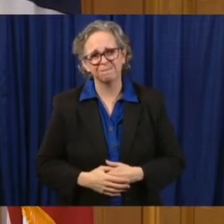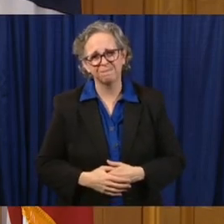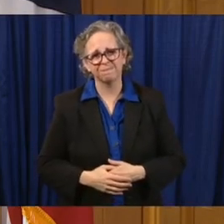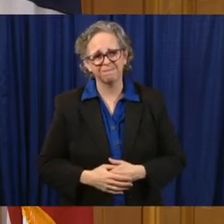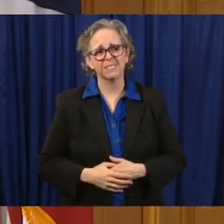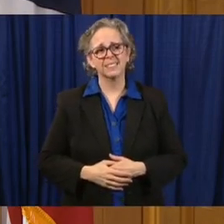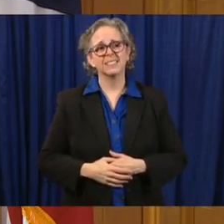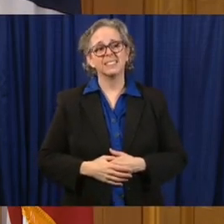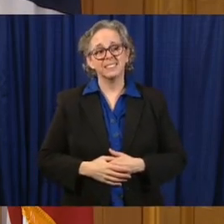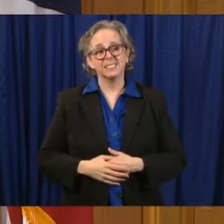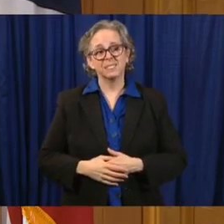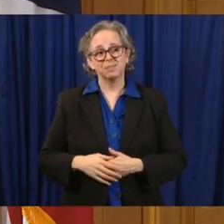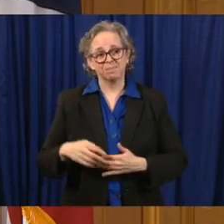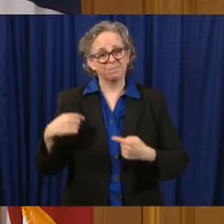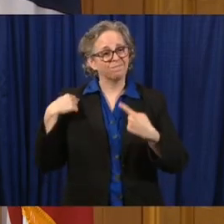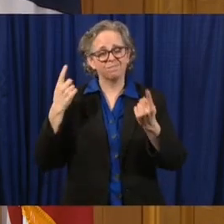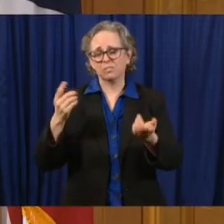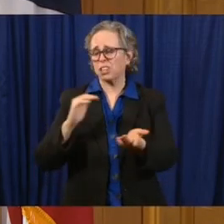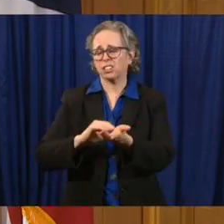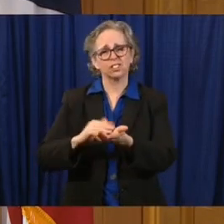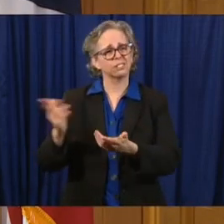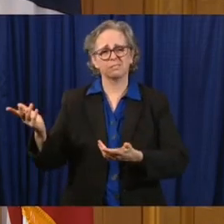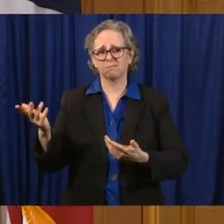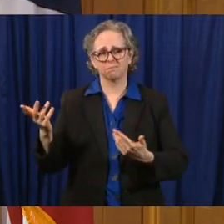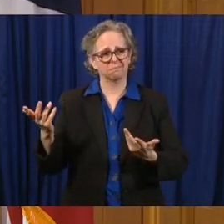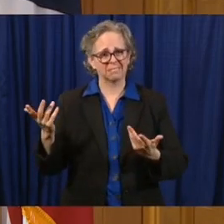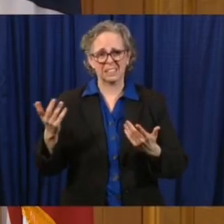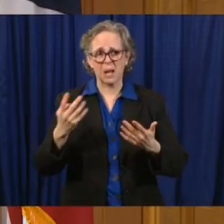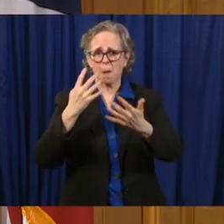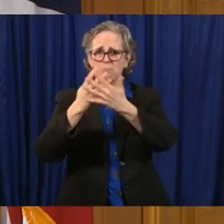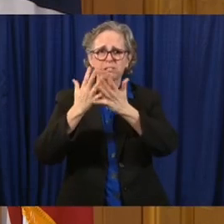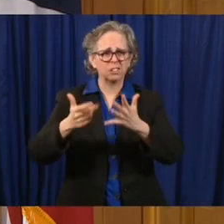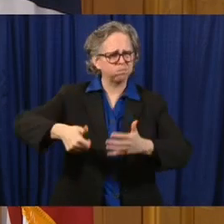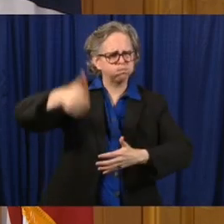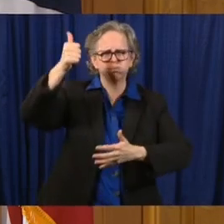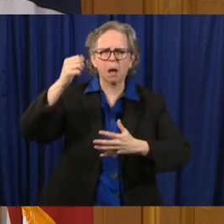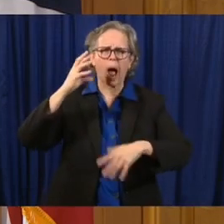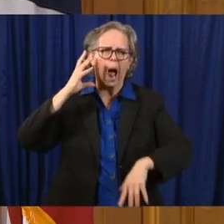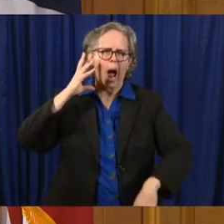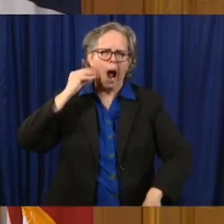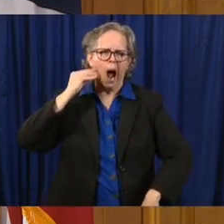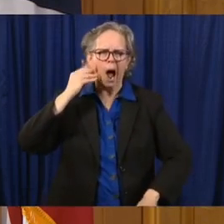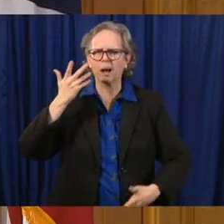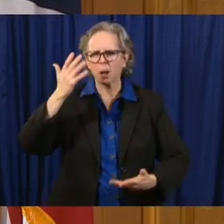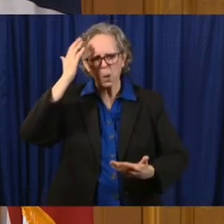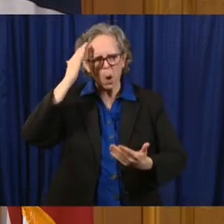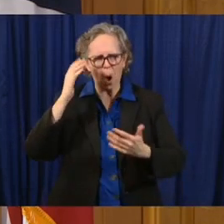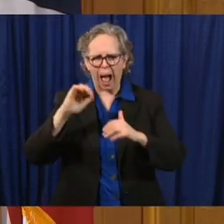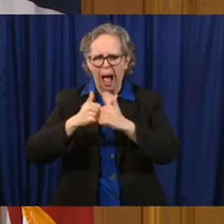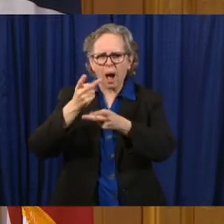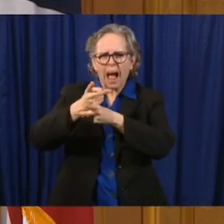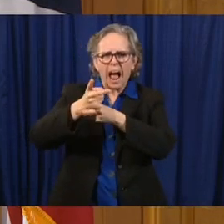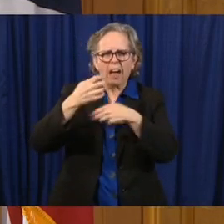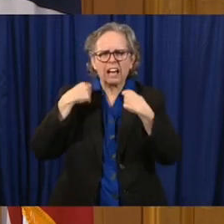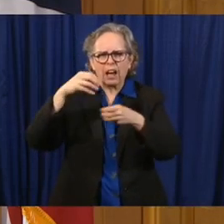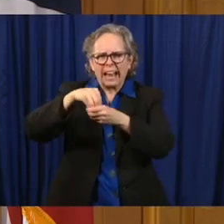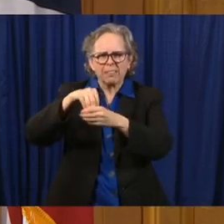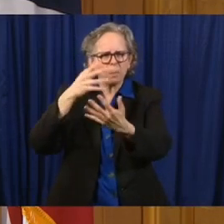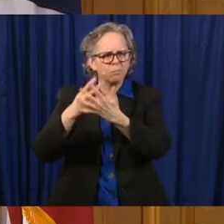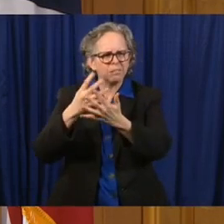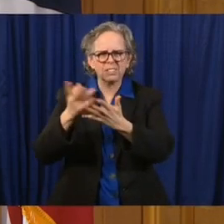said, our director has experience in health matters in prisons. This is one of the areas that she really